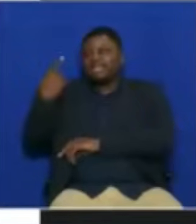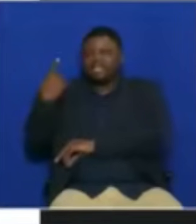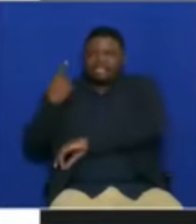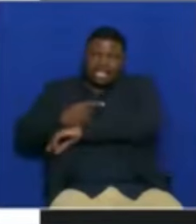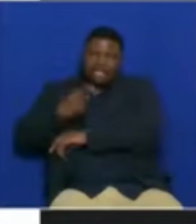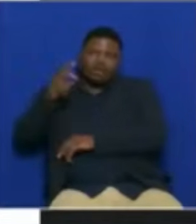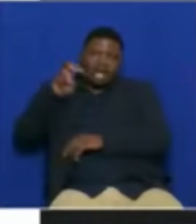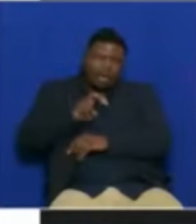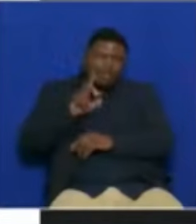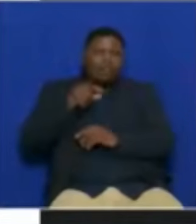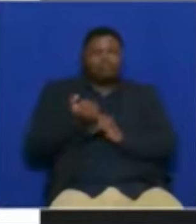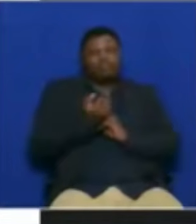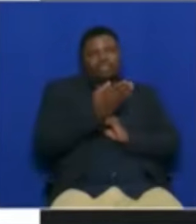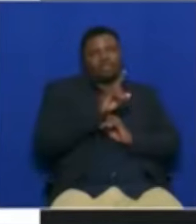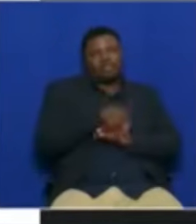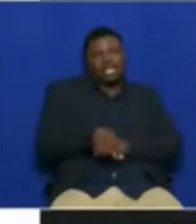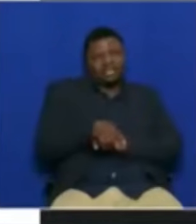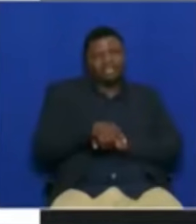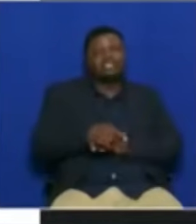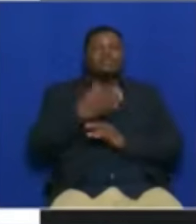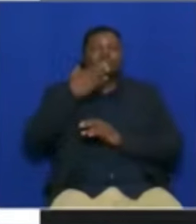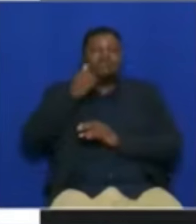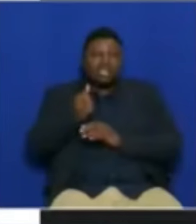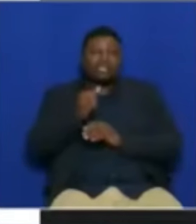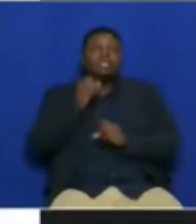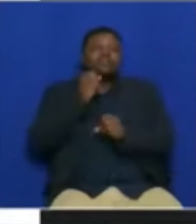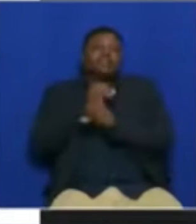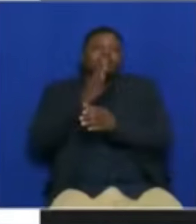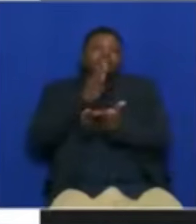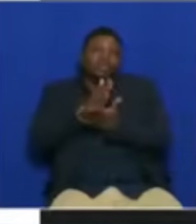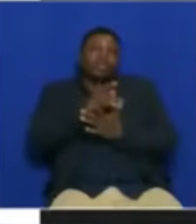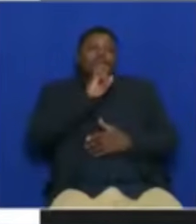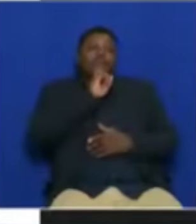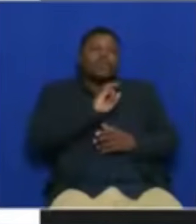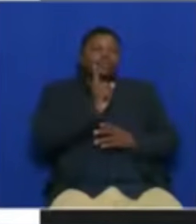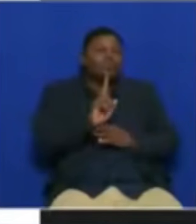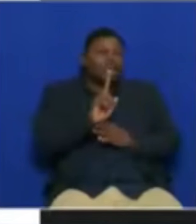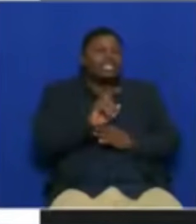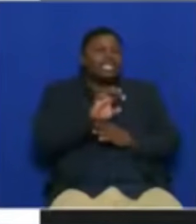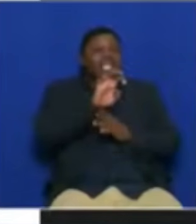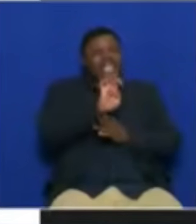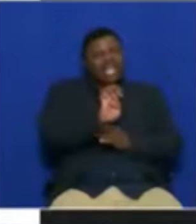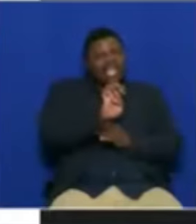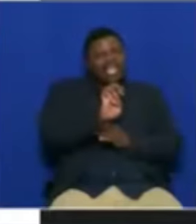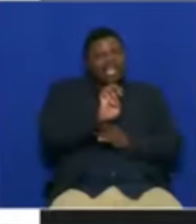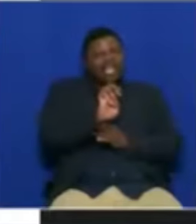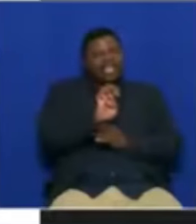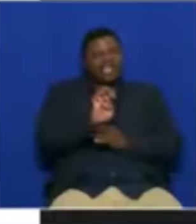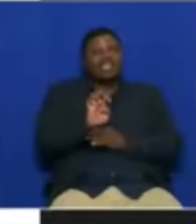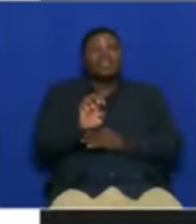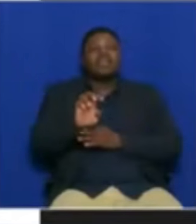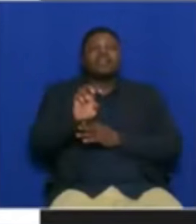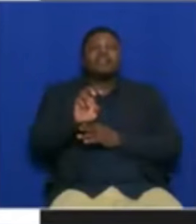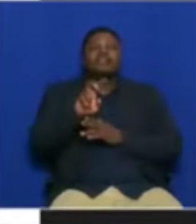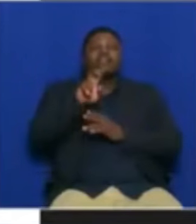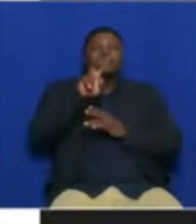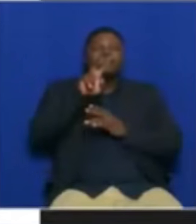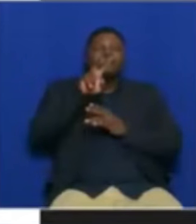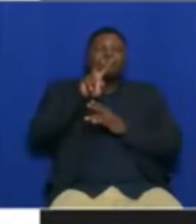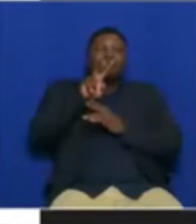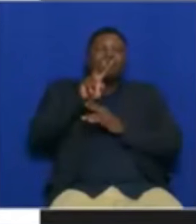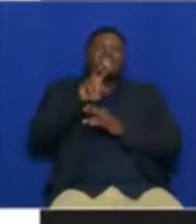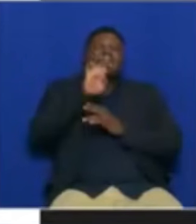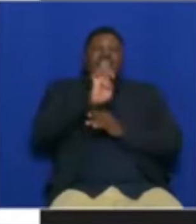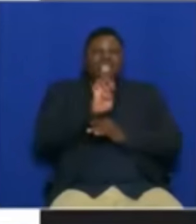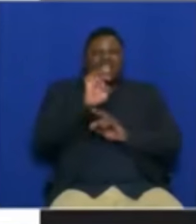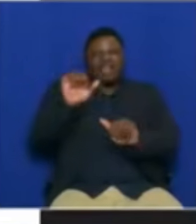done via e-vetting. Do you see that? Correct. Now, if you go to 375,